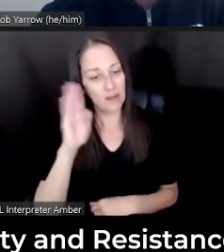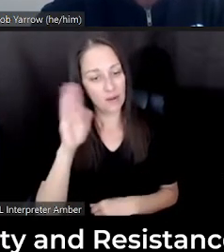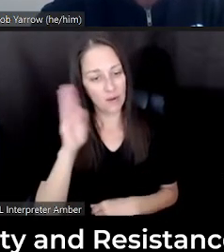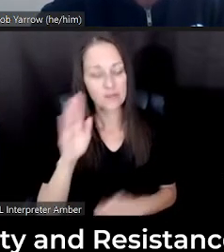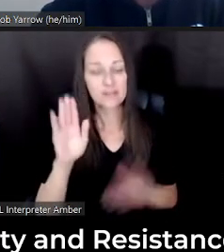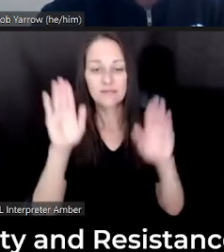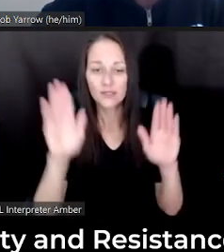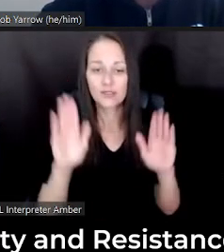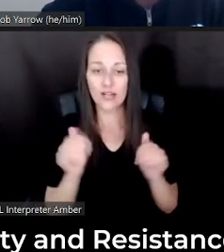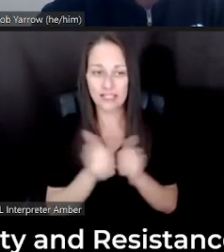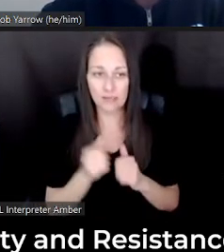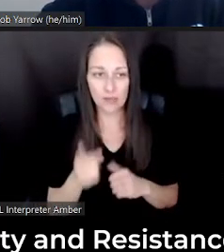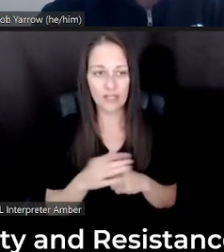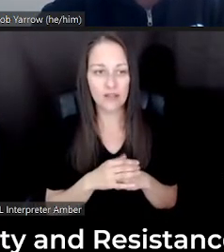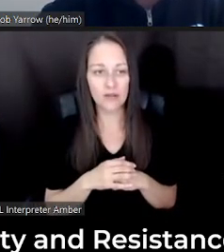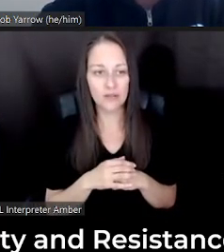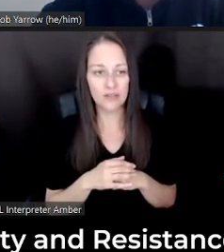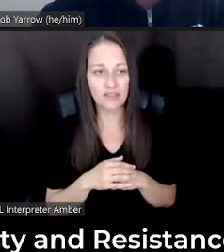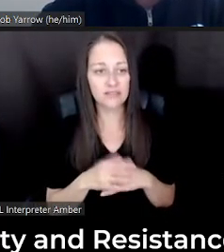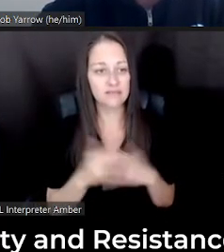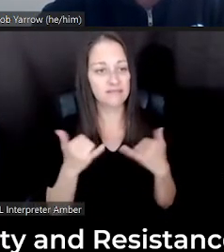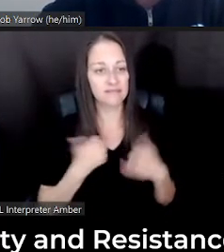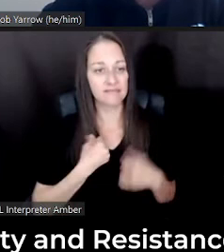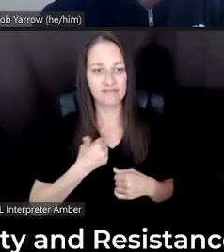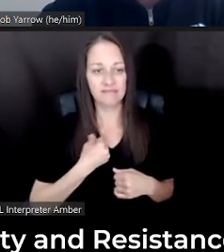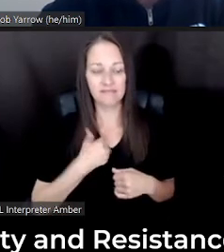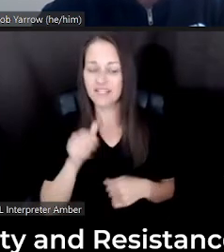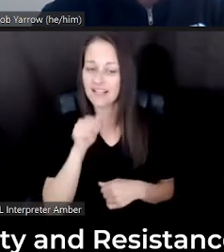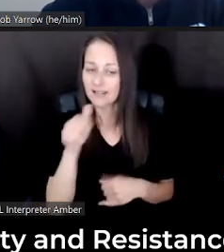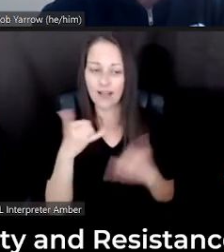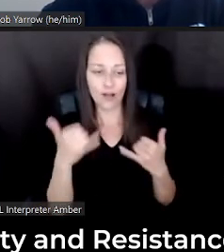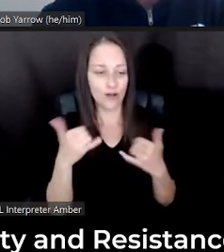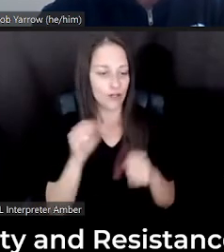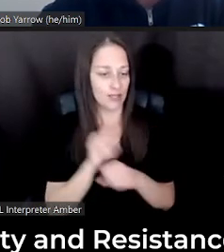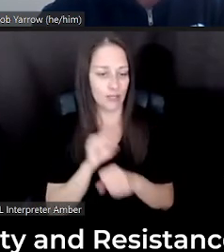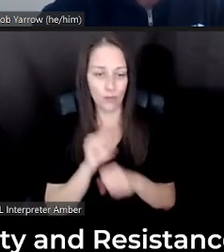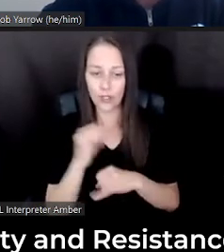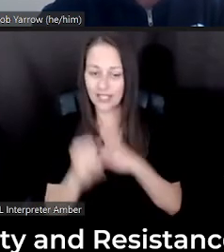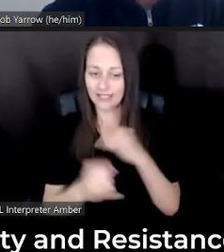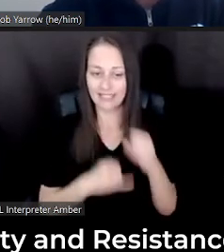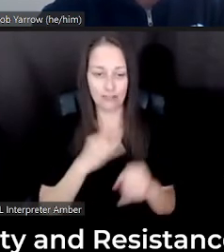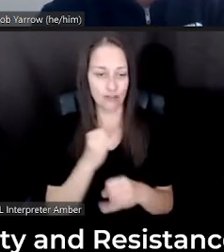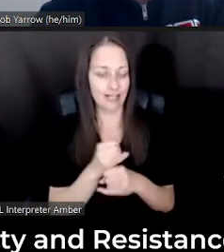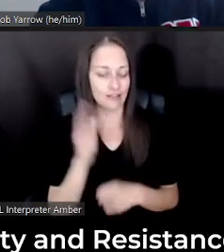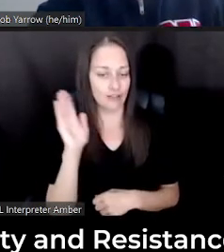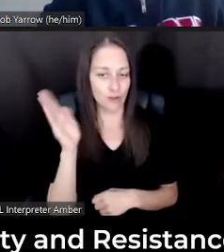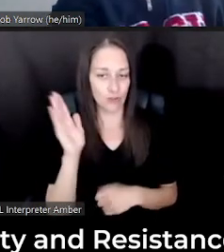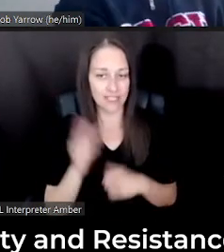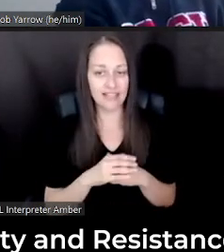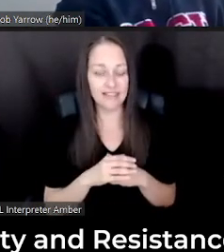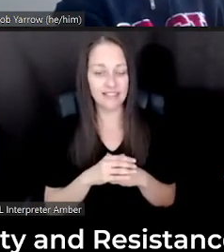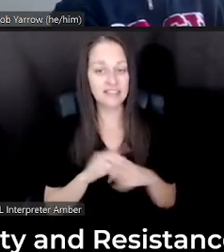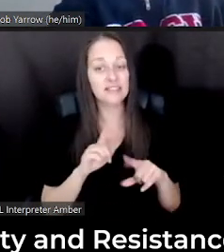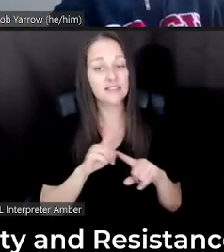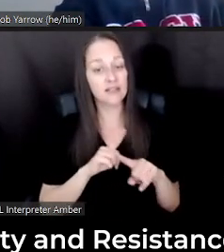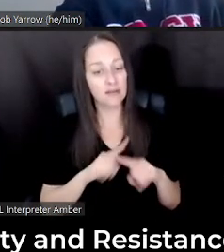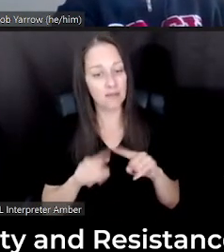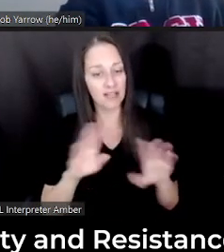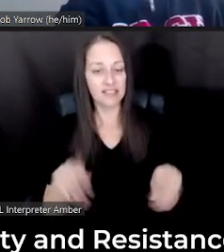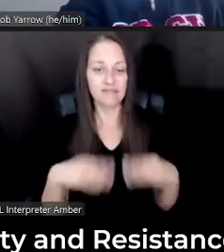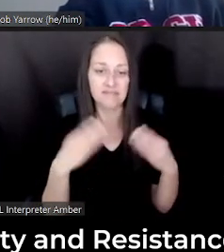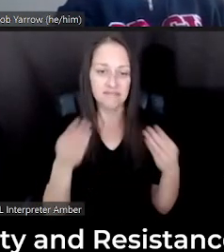I am not currently working in international presenting, but I can give you a perspective from my research